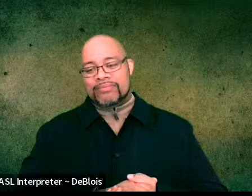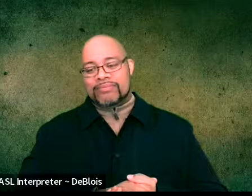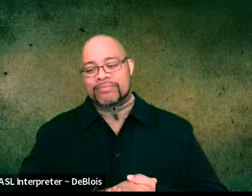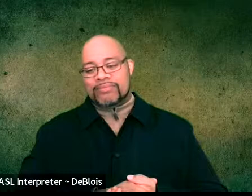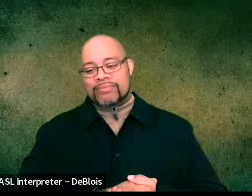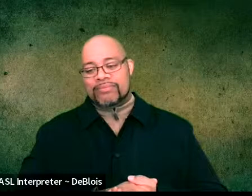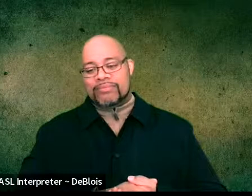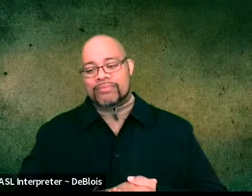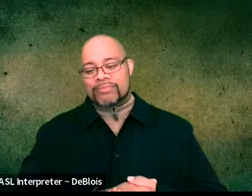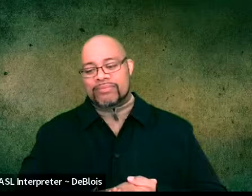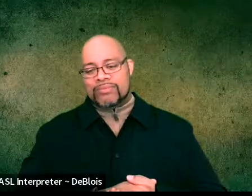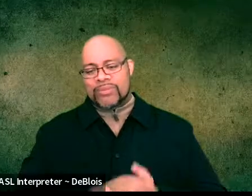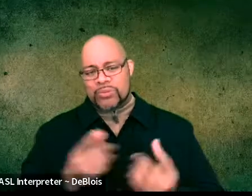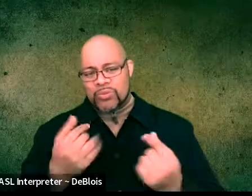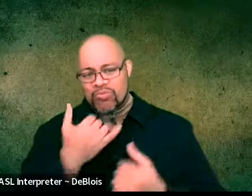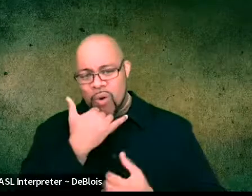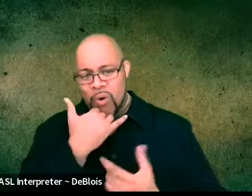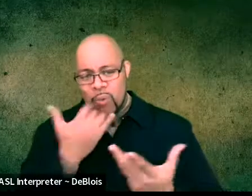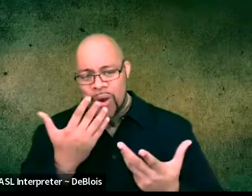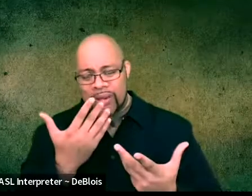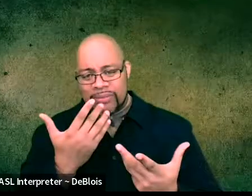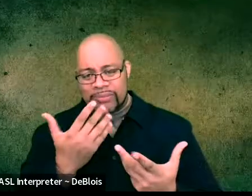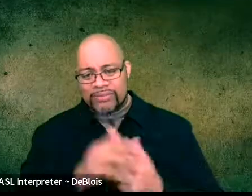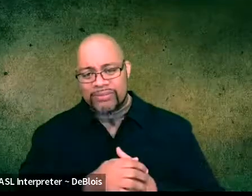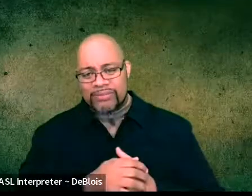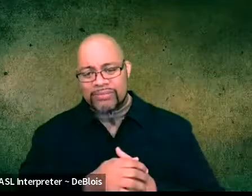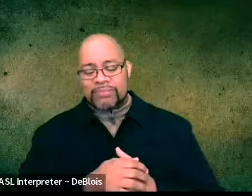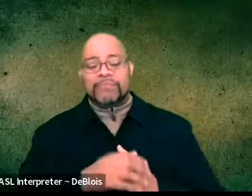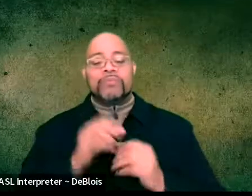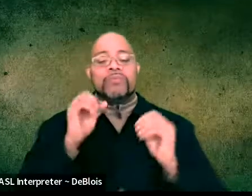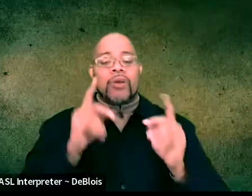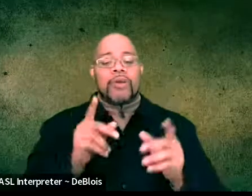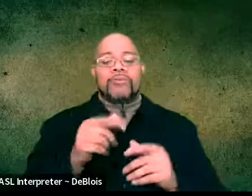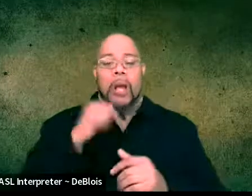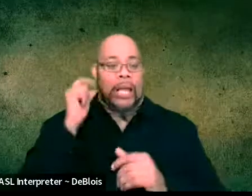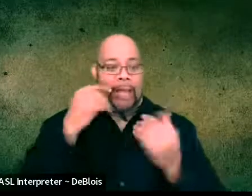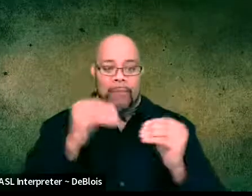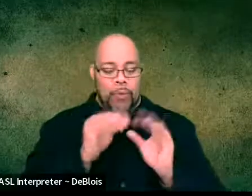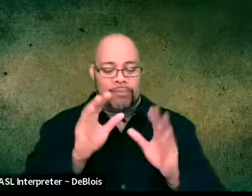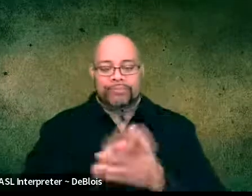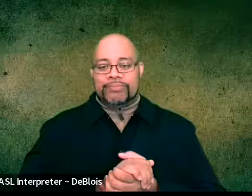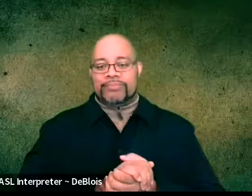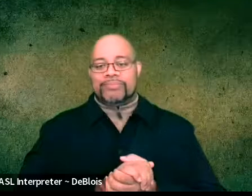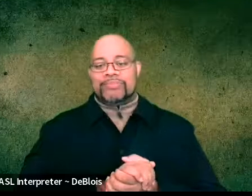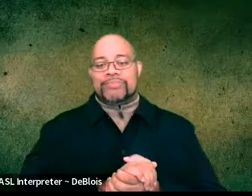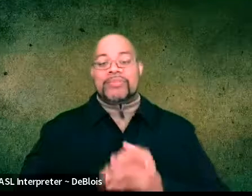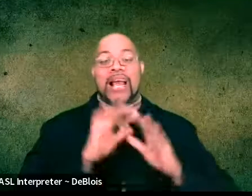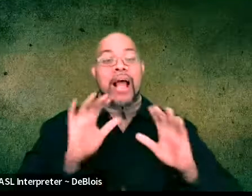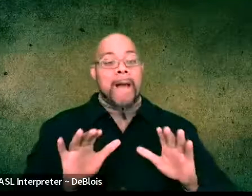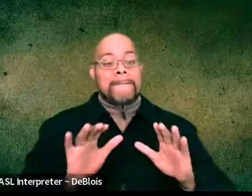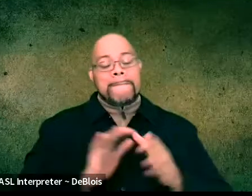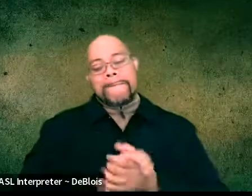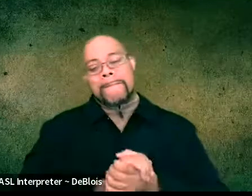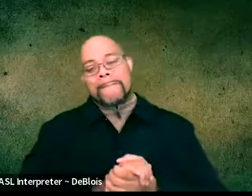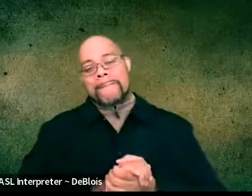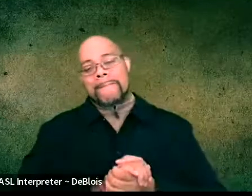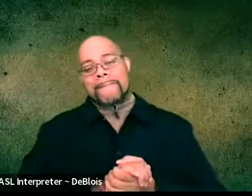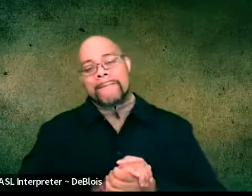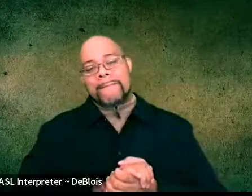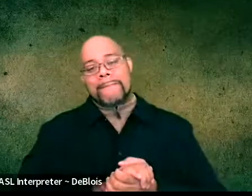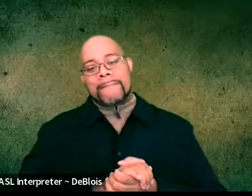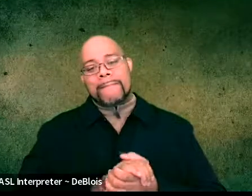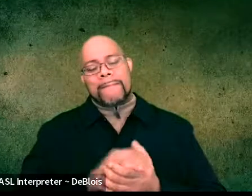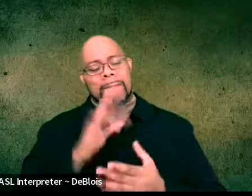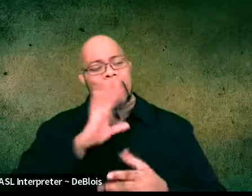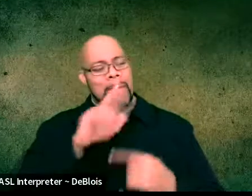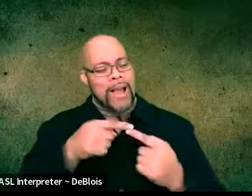I don't know what I'm doing wrong to cause feedback. Okay, I don't hear it anymore. Um, Dang, now what was